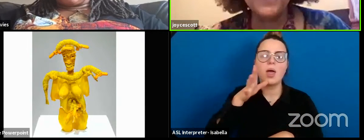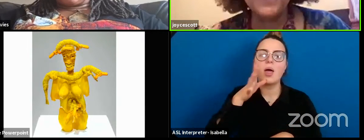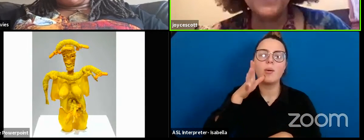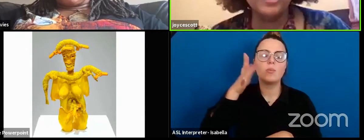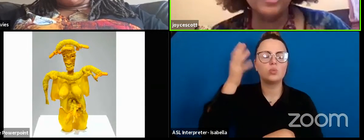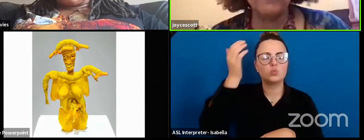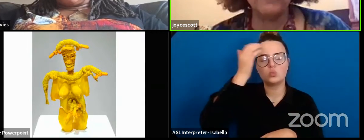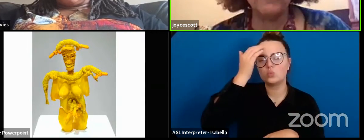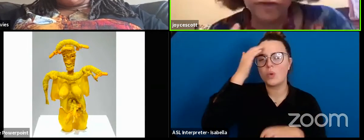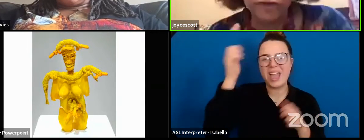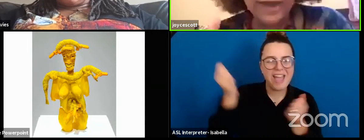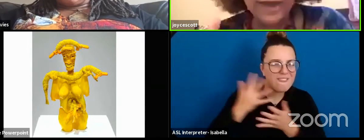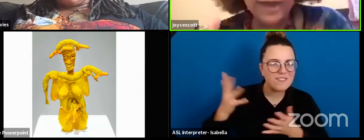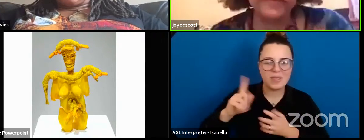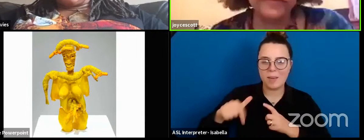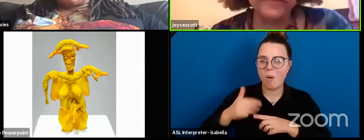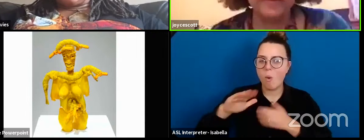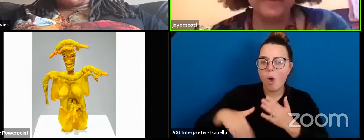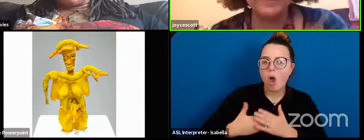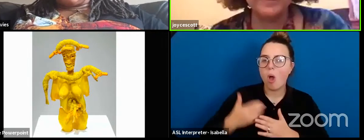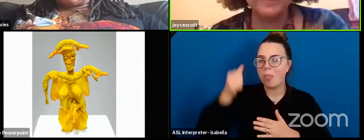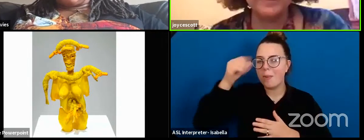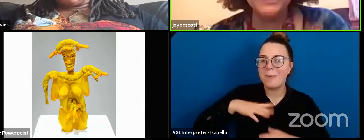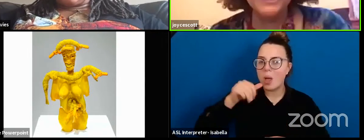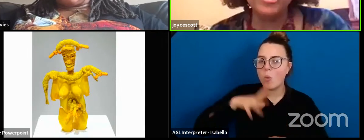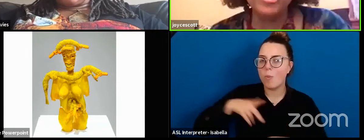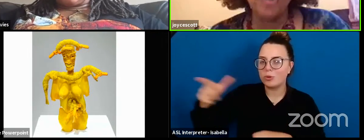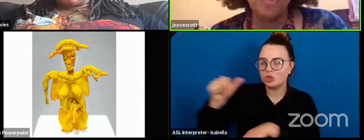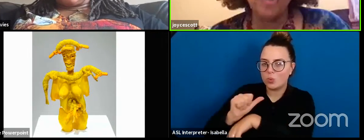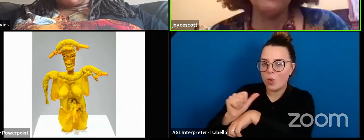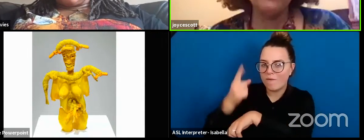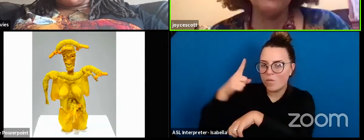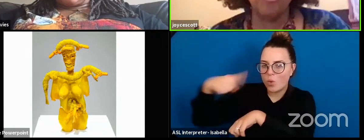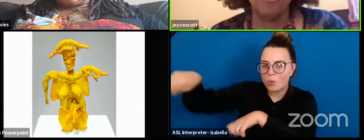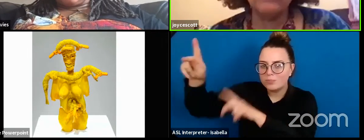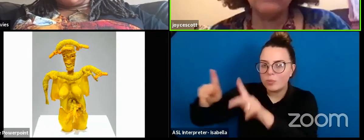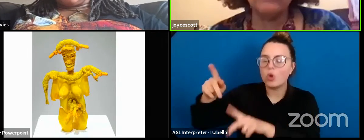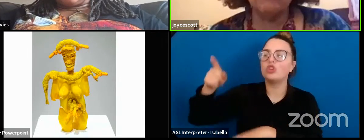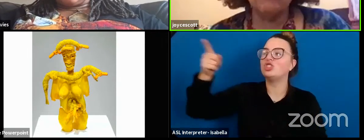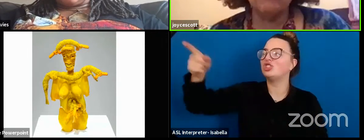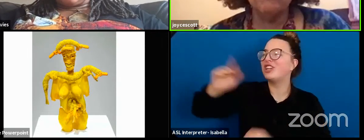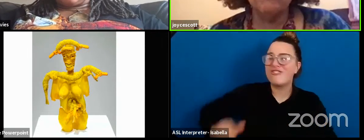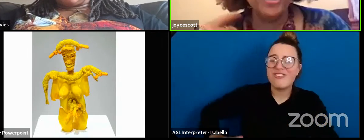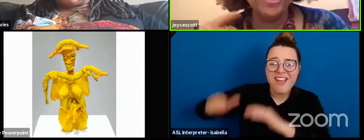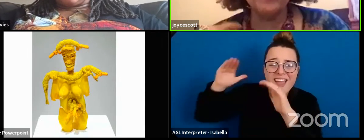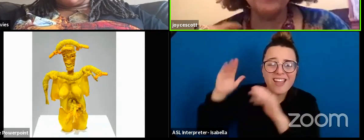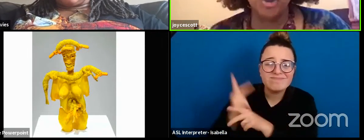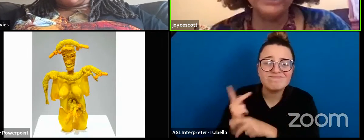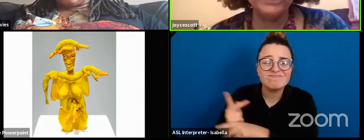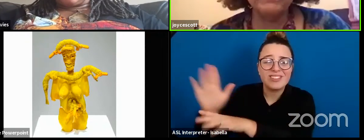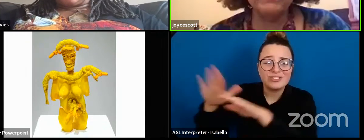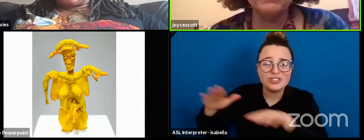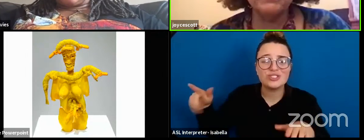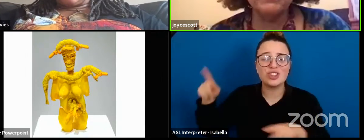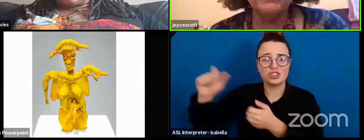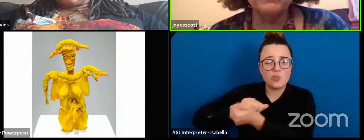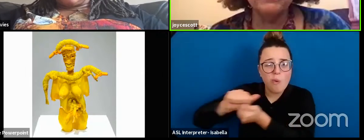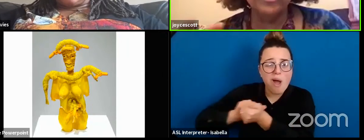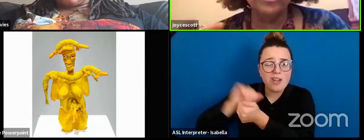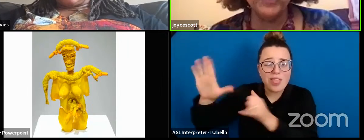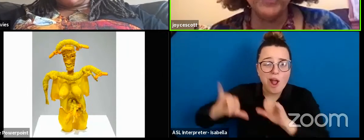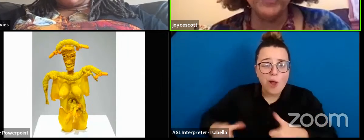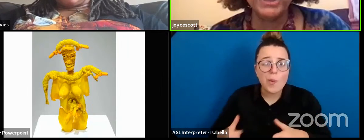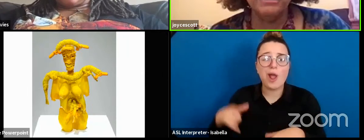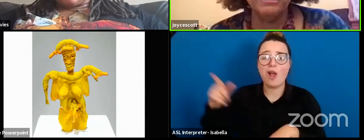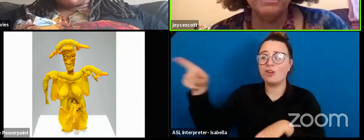that she worked for. She raised their children. She washed their drawers. She heard him talking. She knew